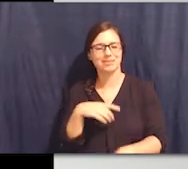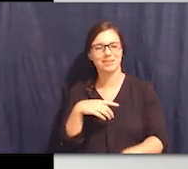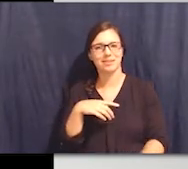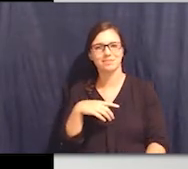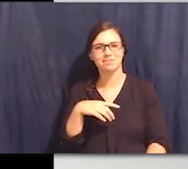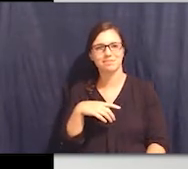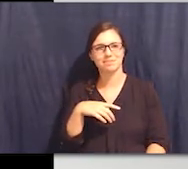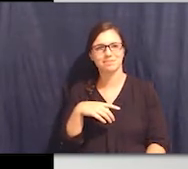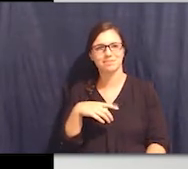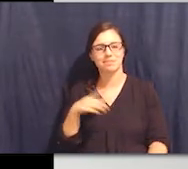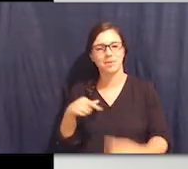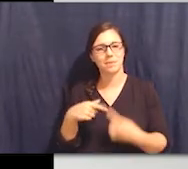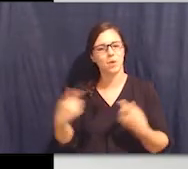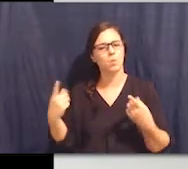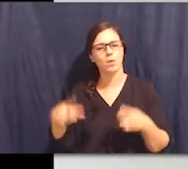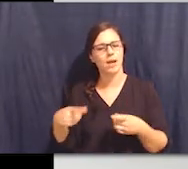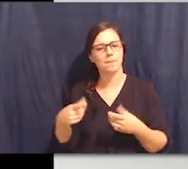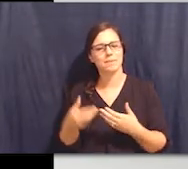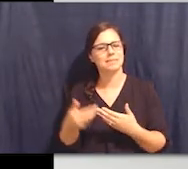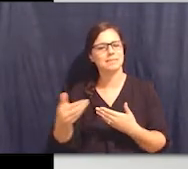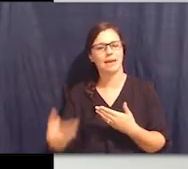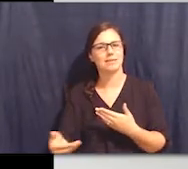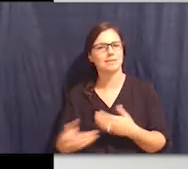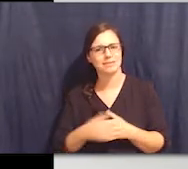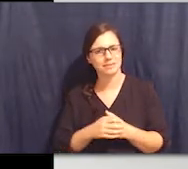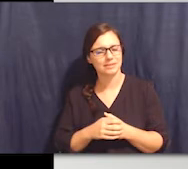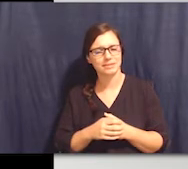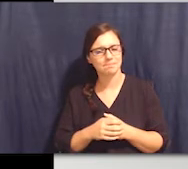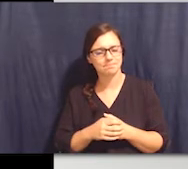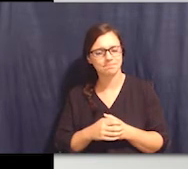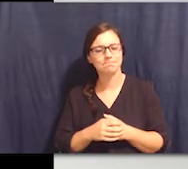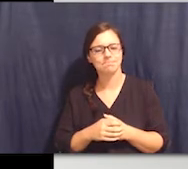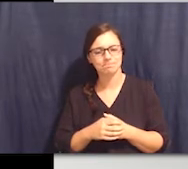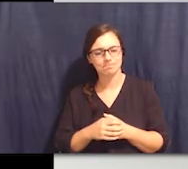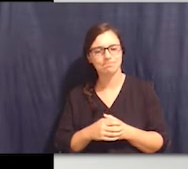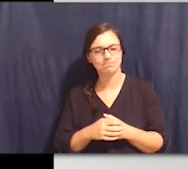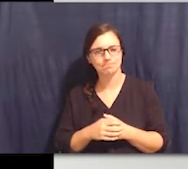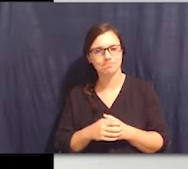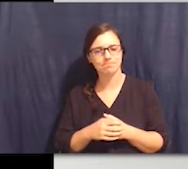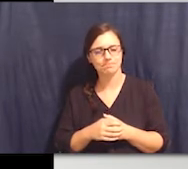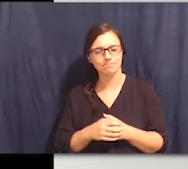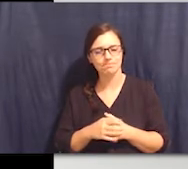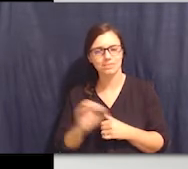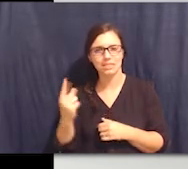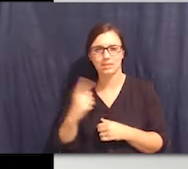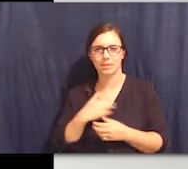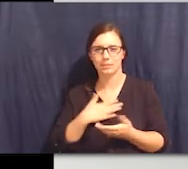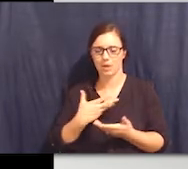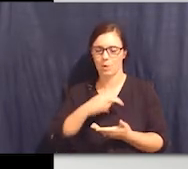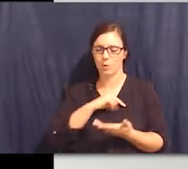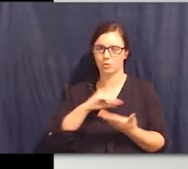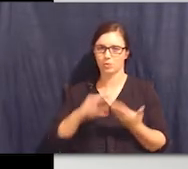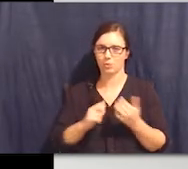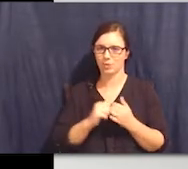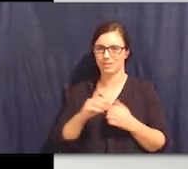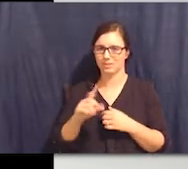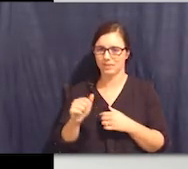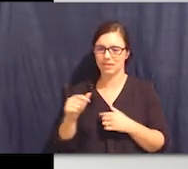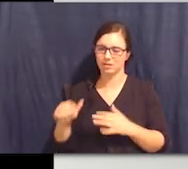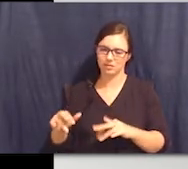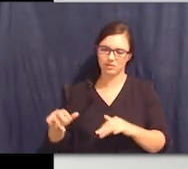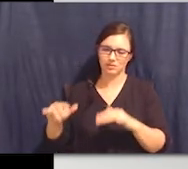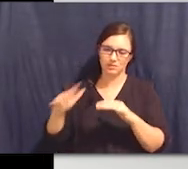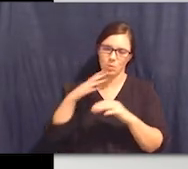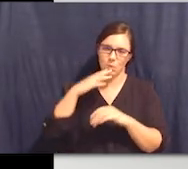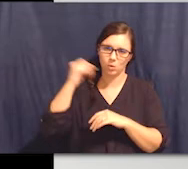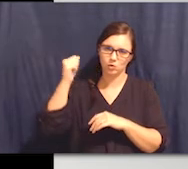about what happens next. And I think that's something, as my own student with a disability got older, that's